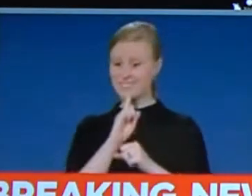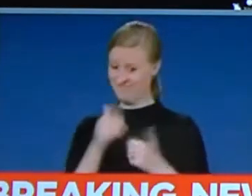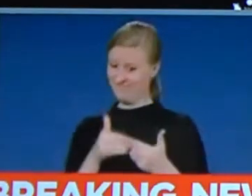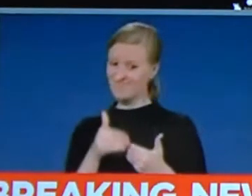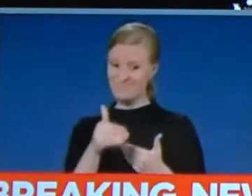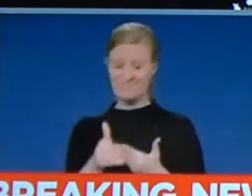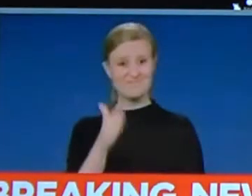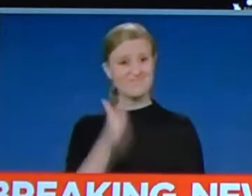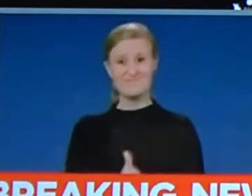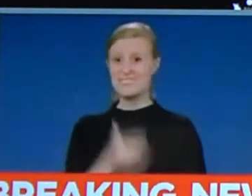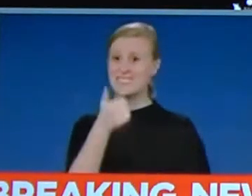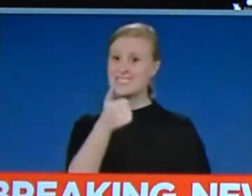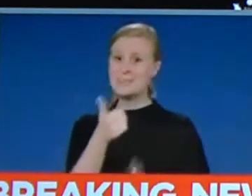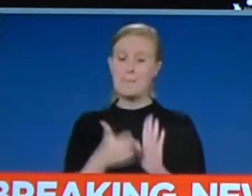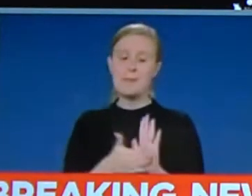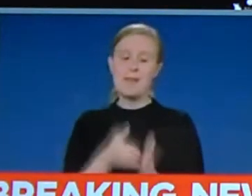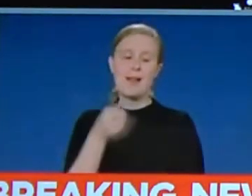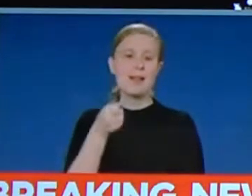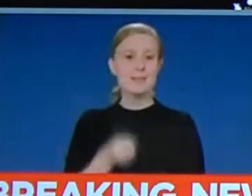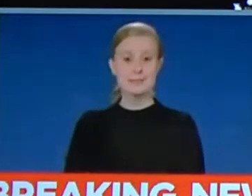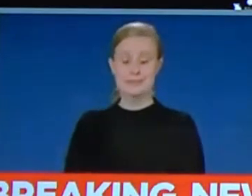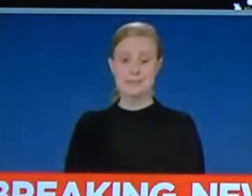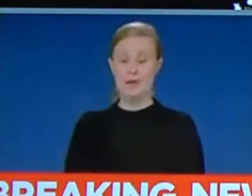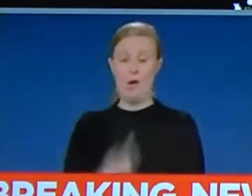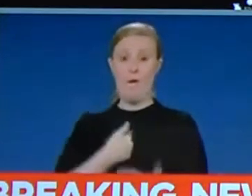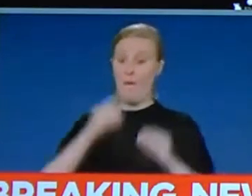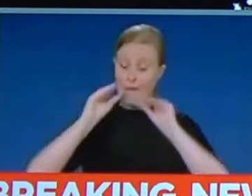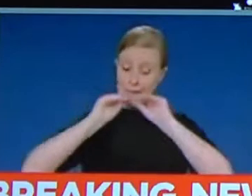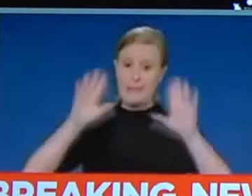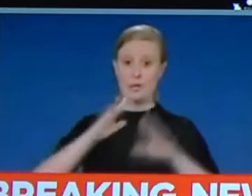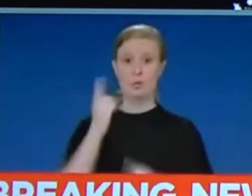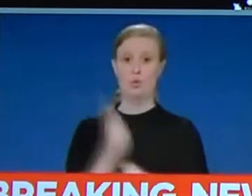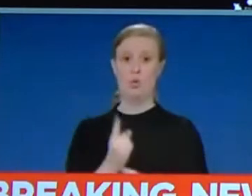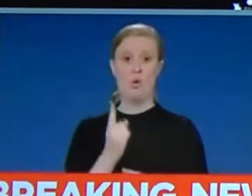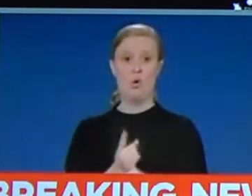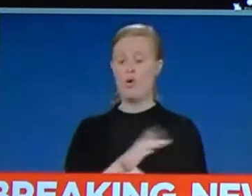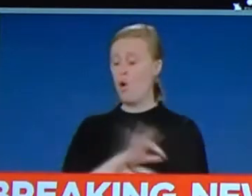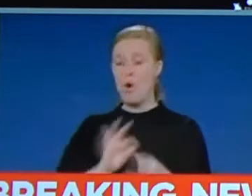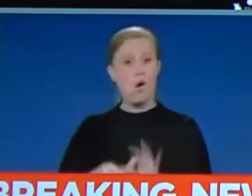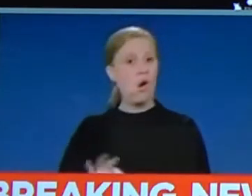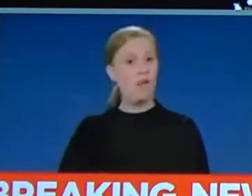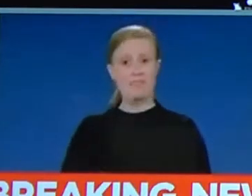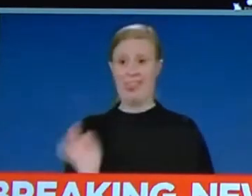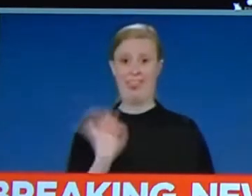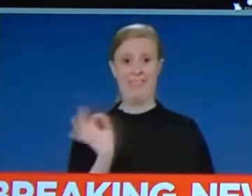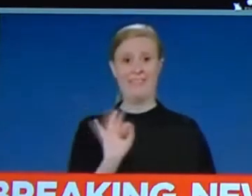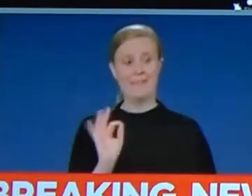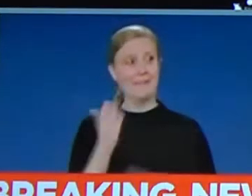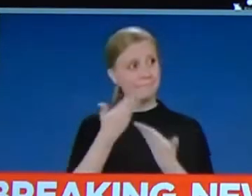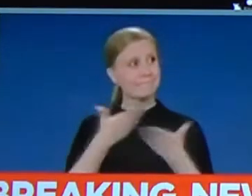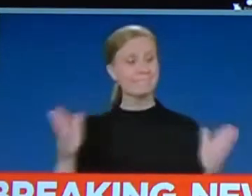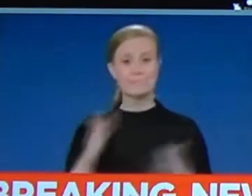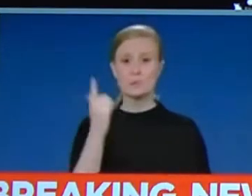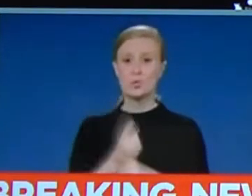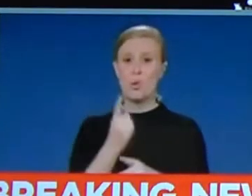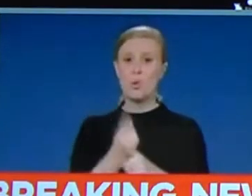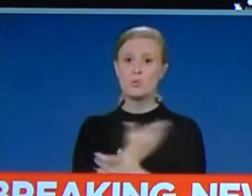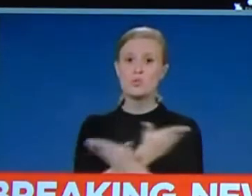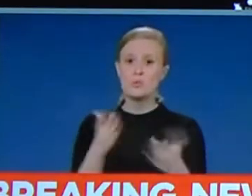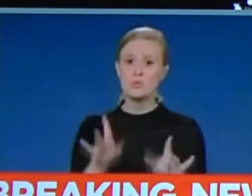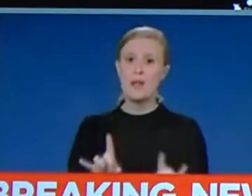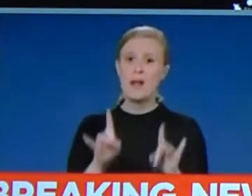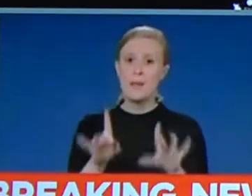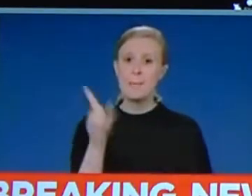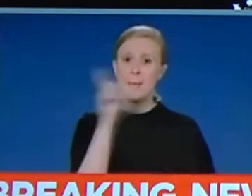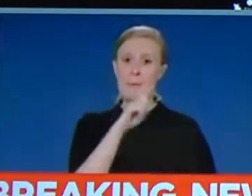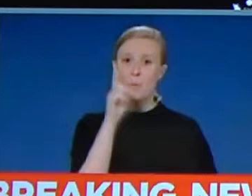6 months. I've been very clear about that for a very simple reason. I really want Australians to understand that